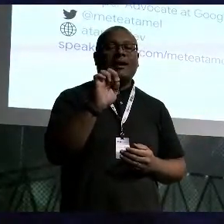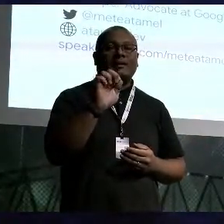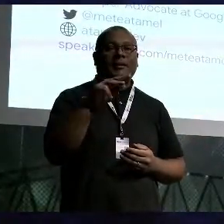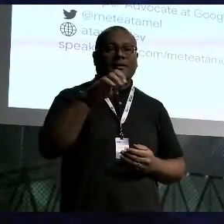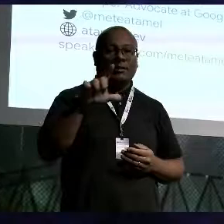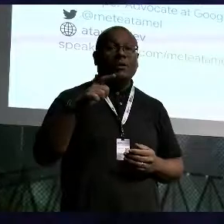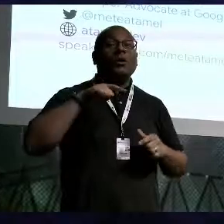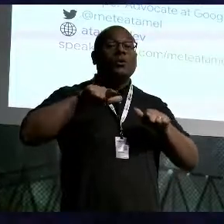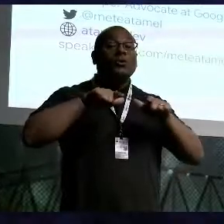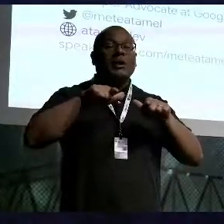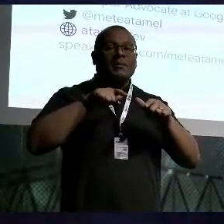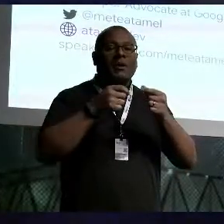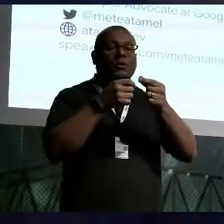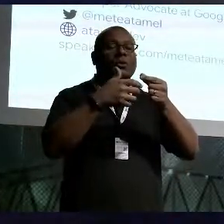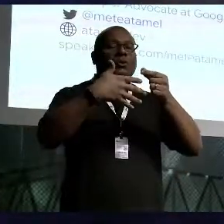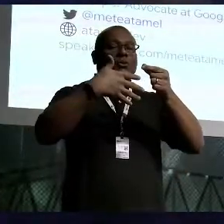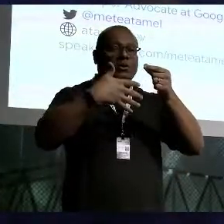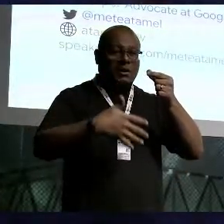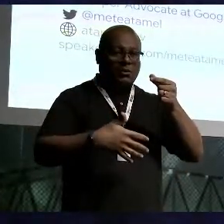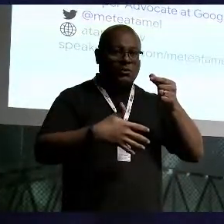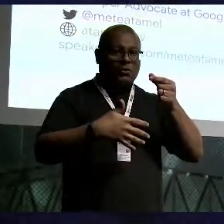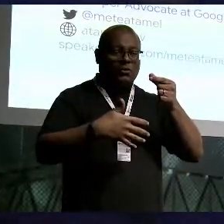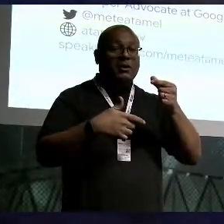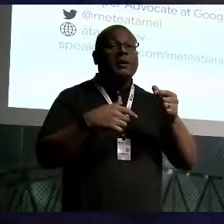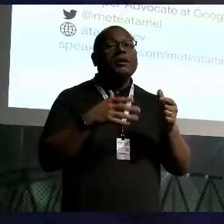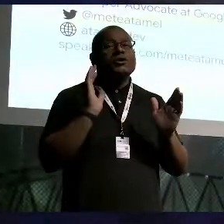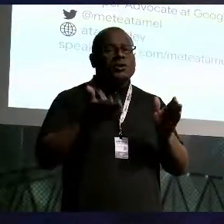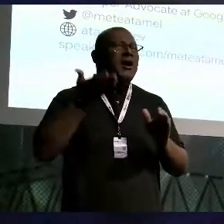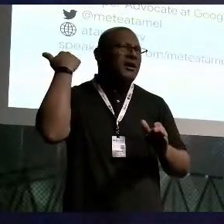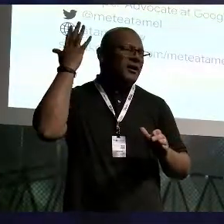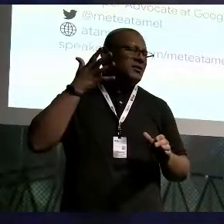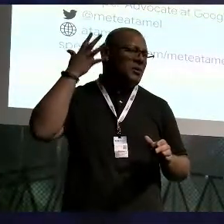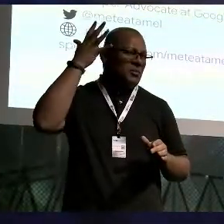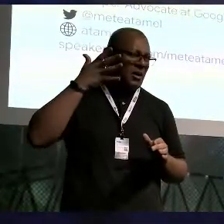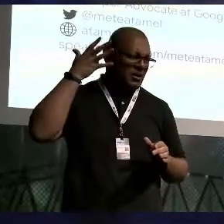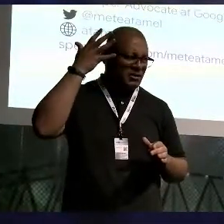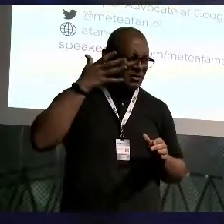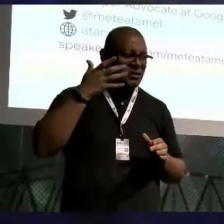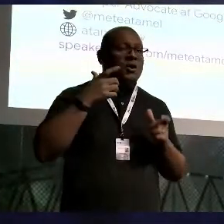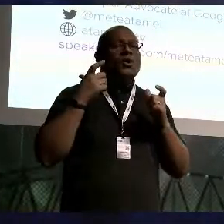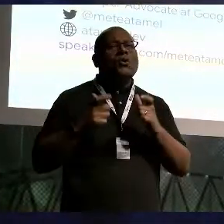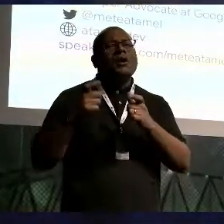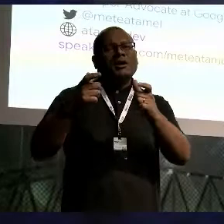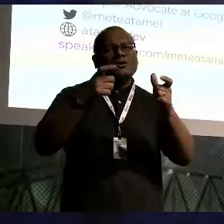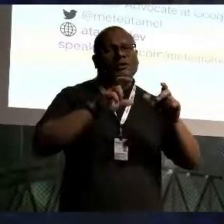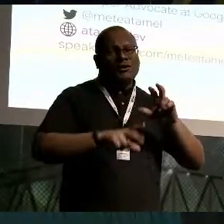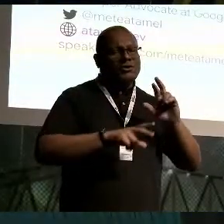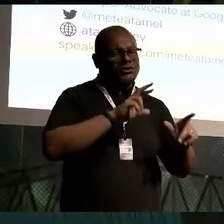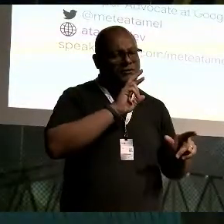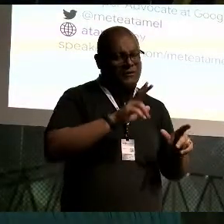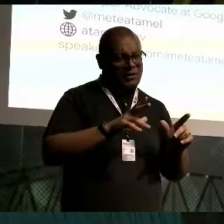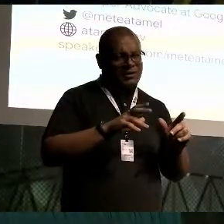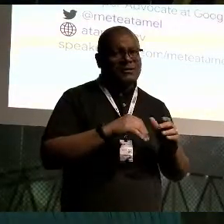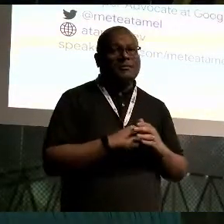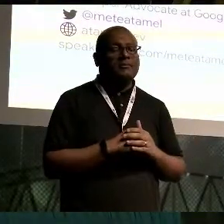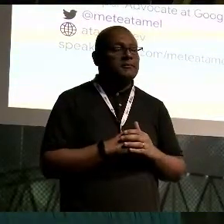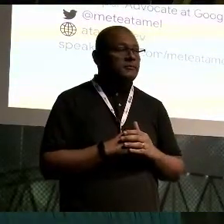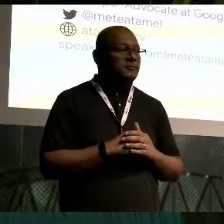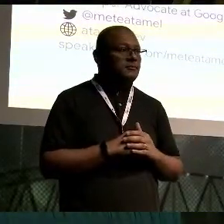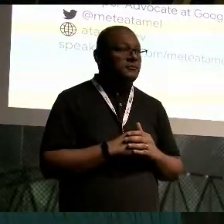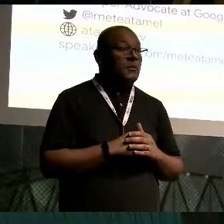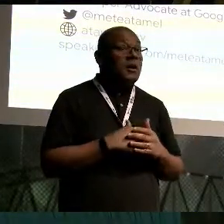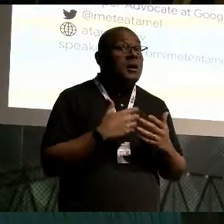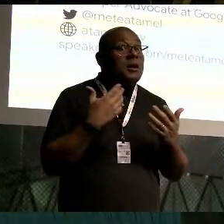advocate at Google, and I talked at TDC before a few times in different places. And it's been